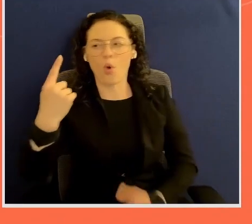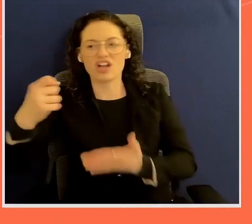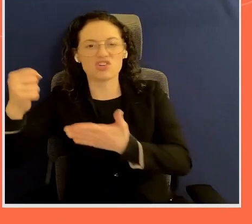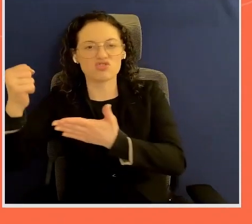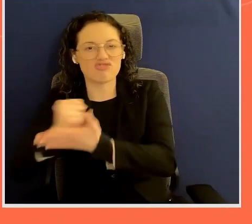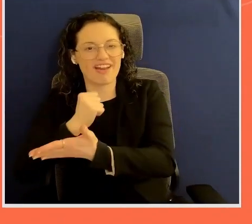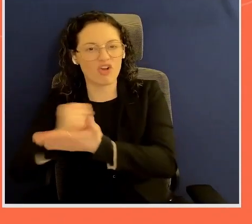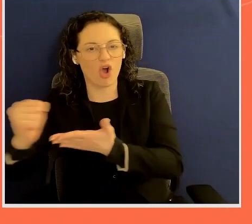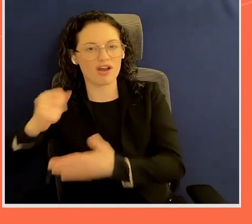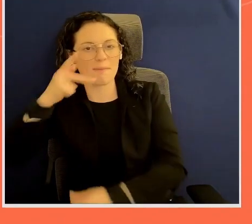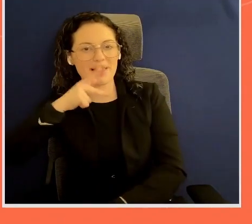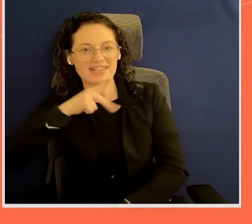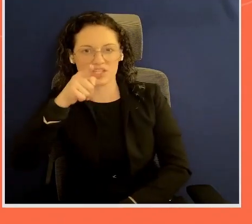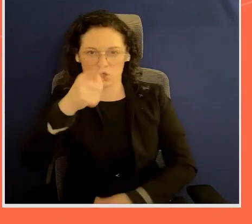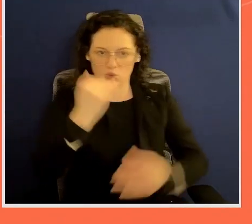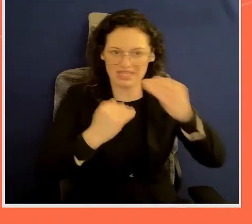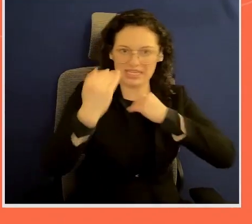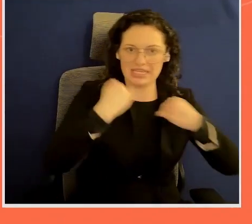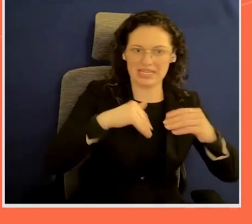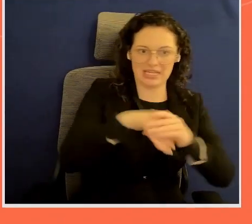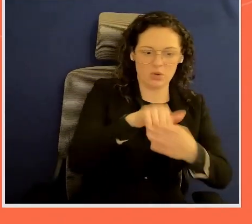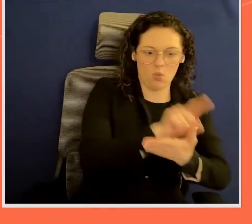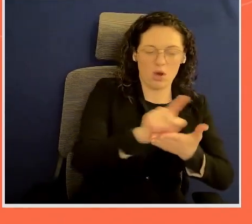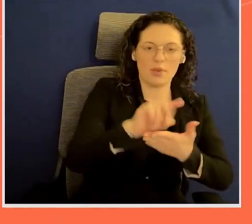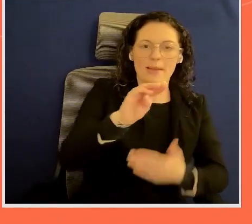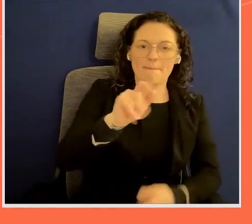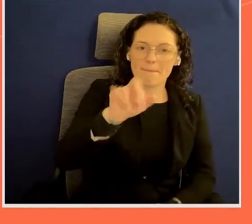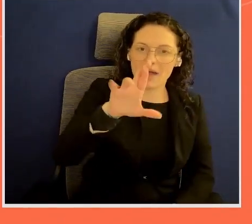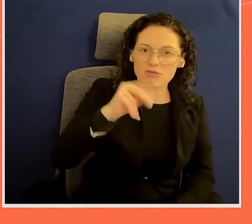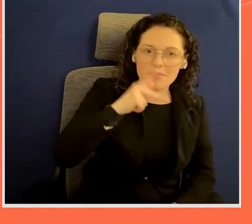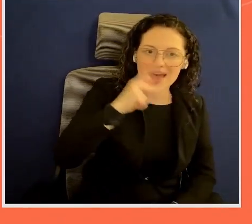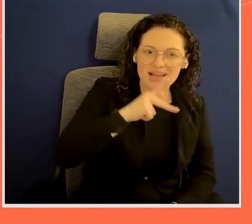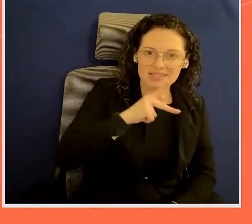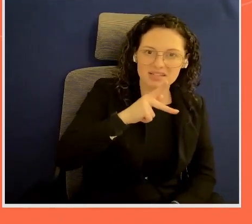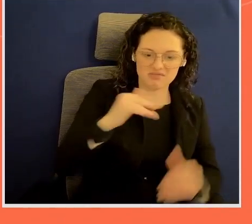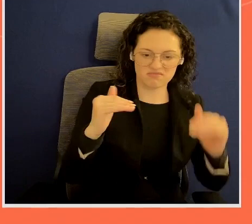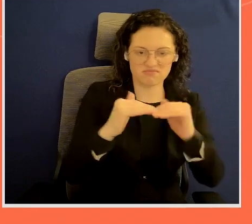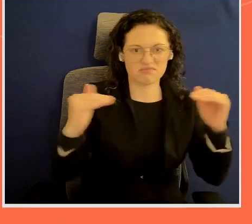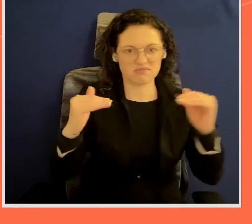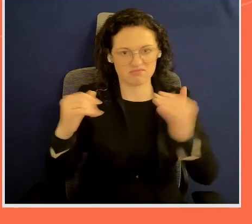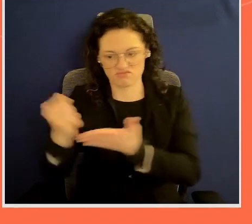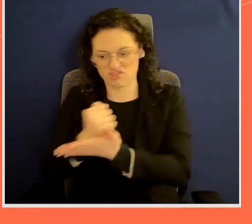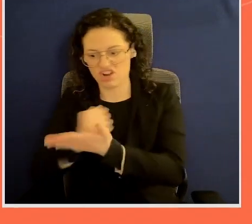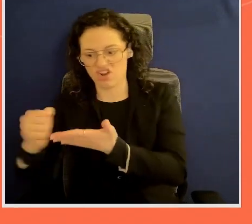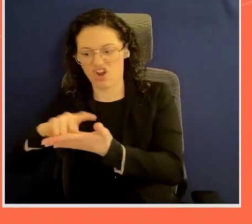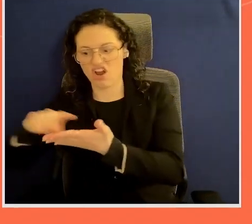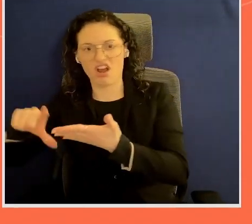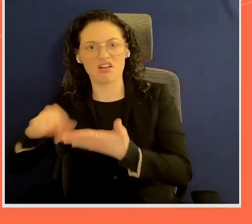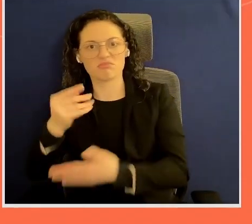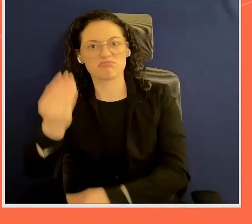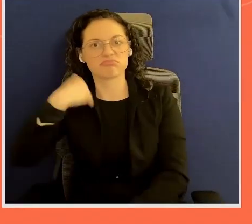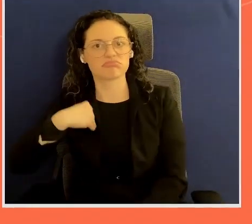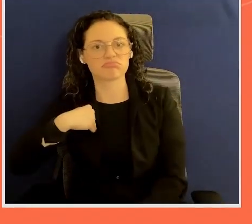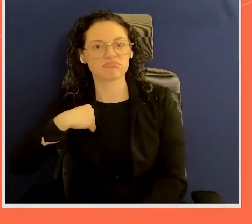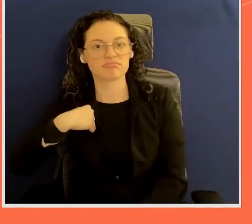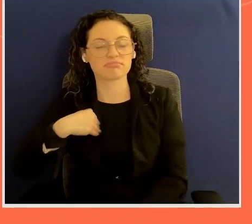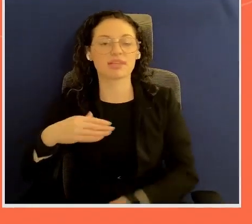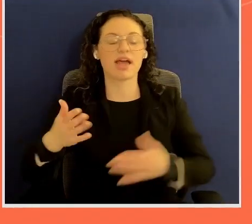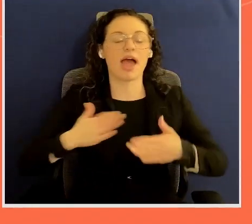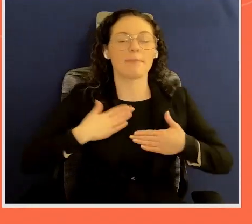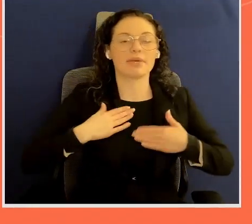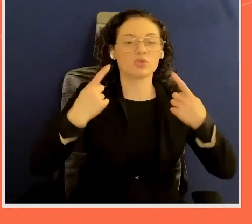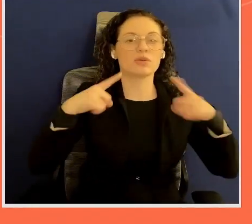legitimate plans that, when measured, actually do keep faith with the goal of 1.5 degrees and put us within